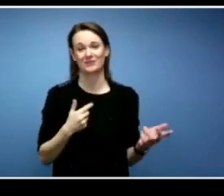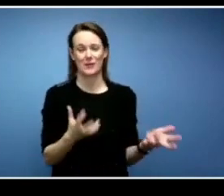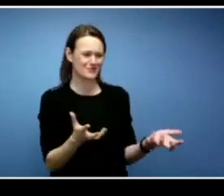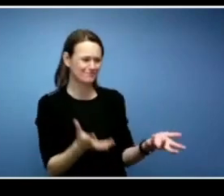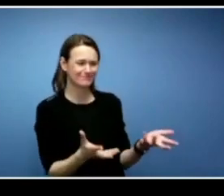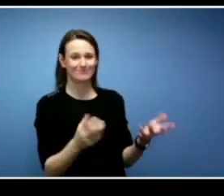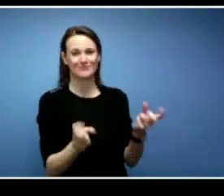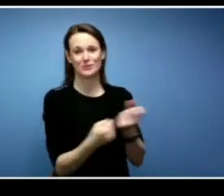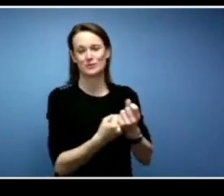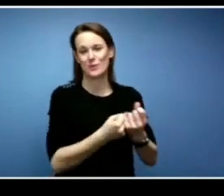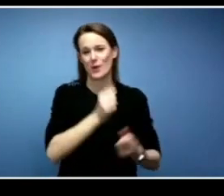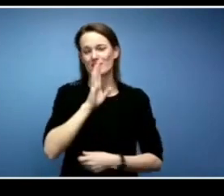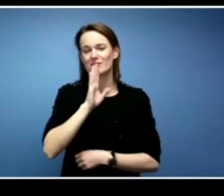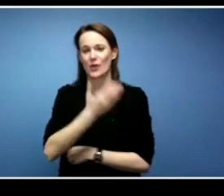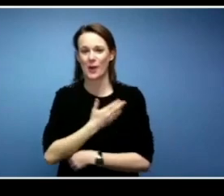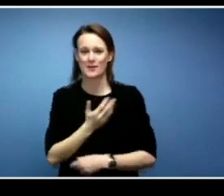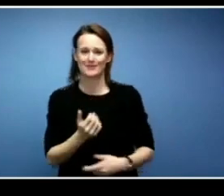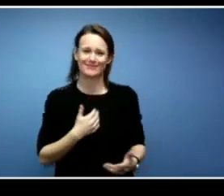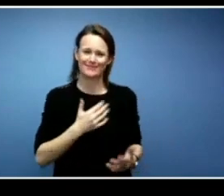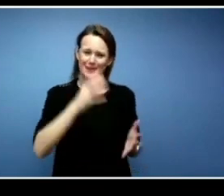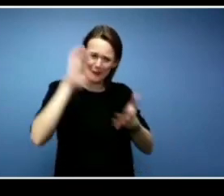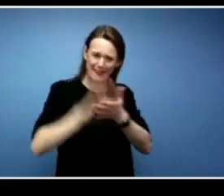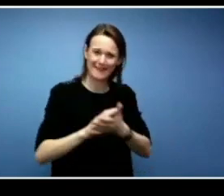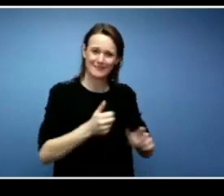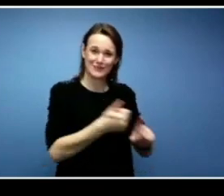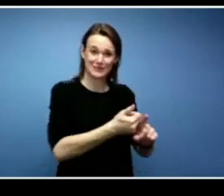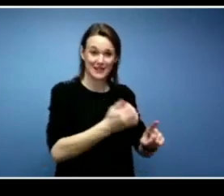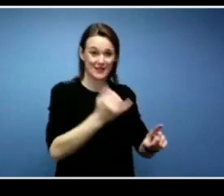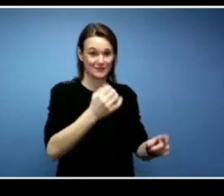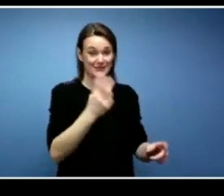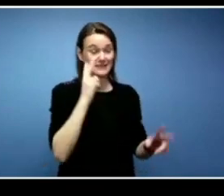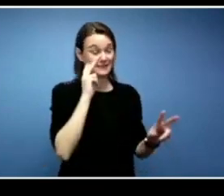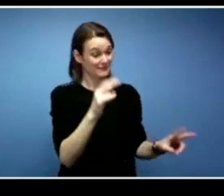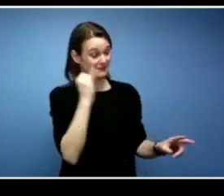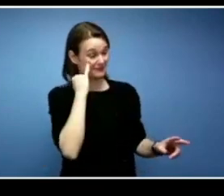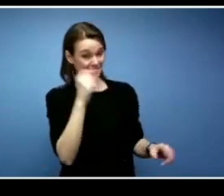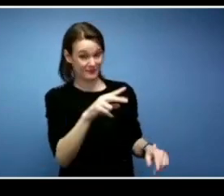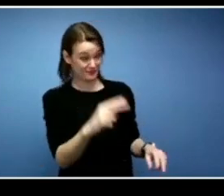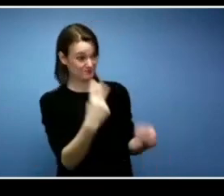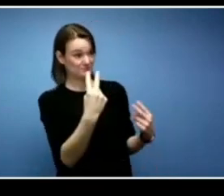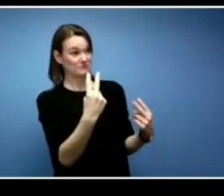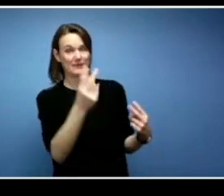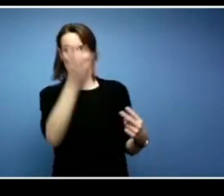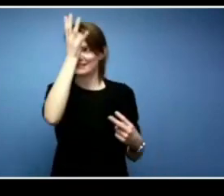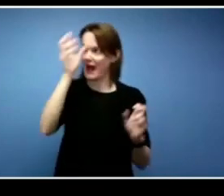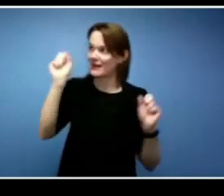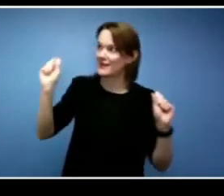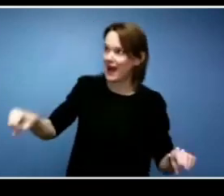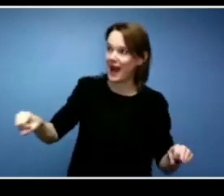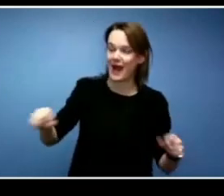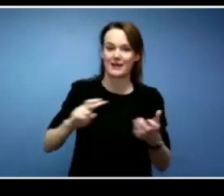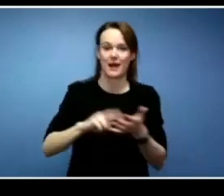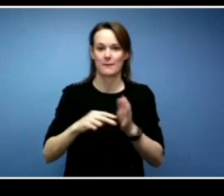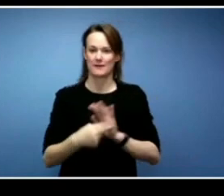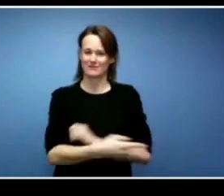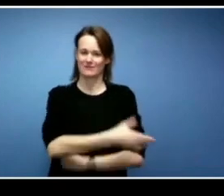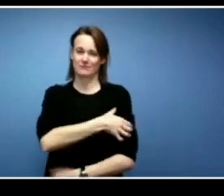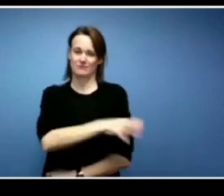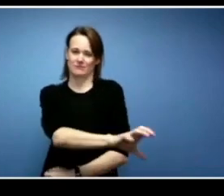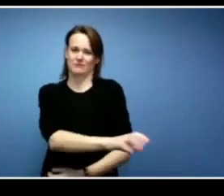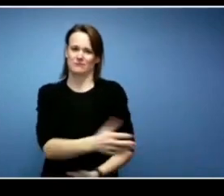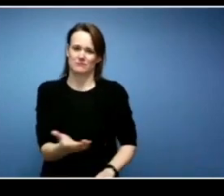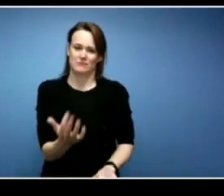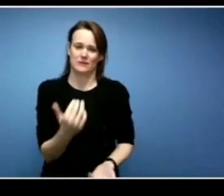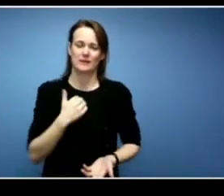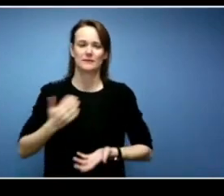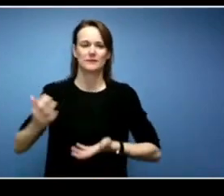just incorporating her and letting her believe in herself that it's possible if her dad can do it, and just growing the business piece by piece. I